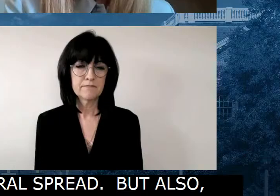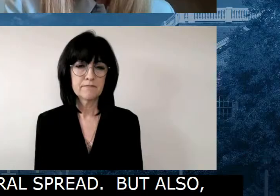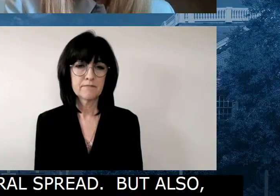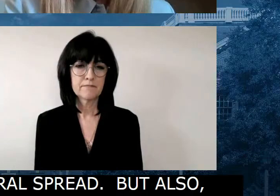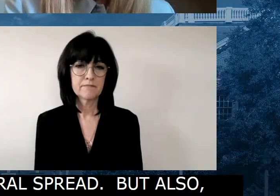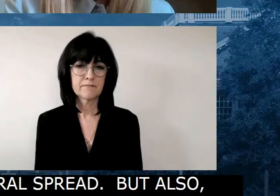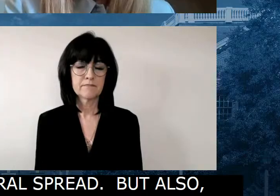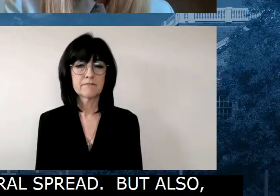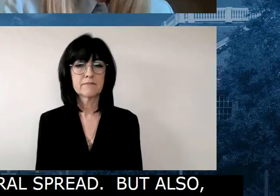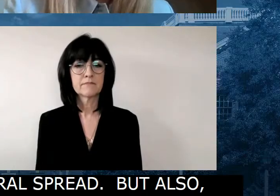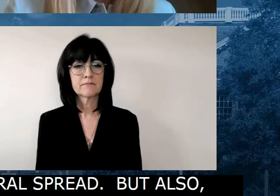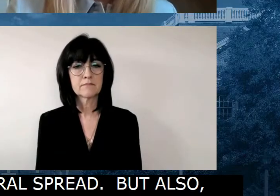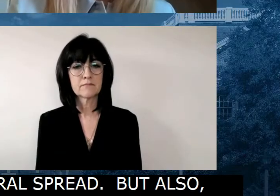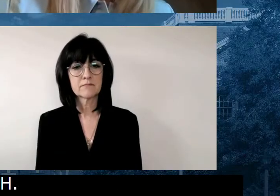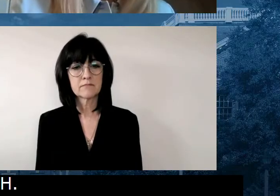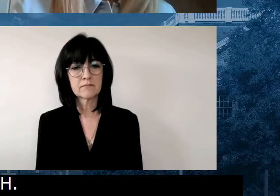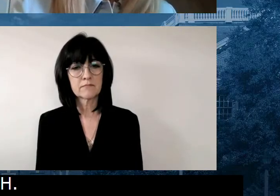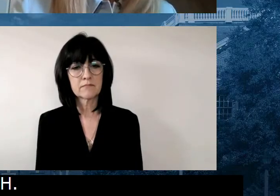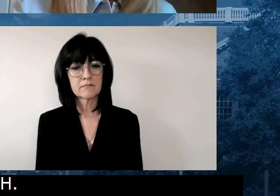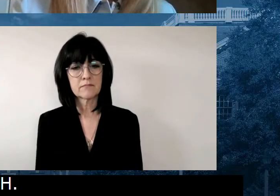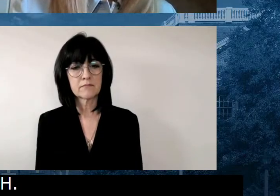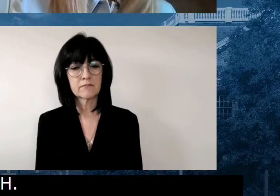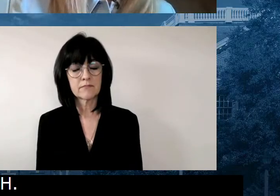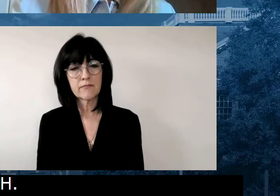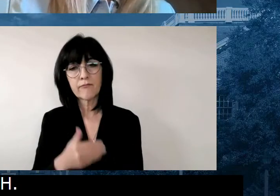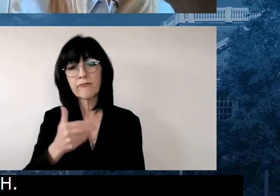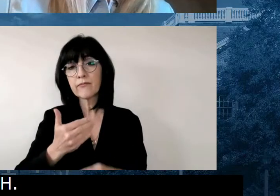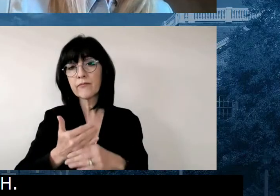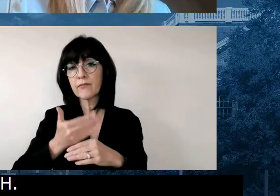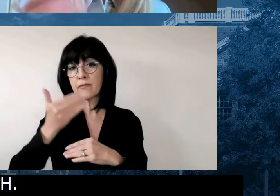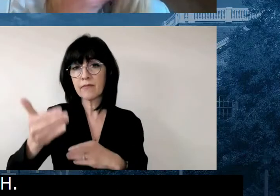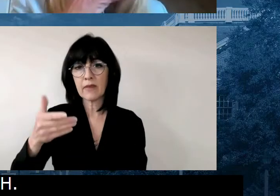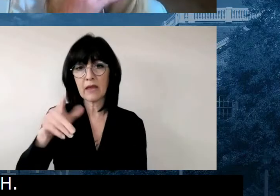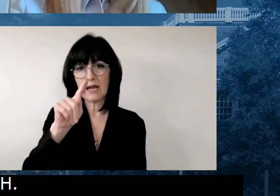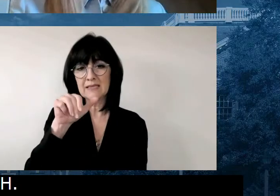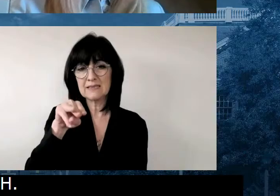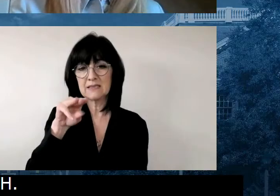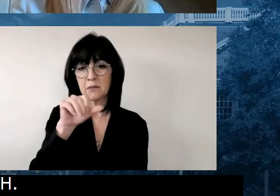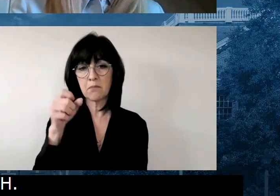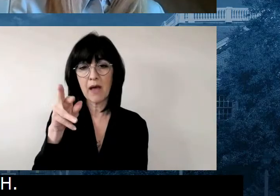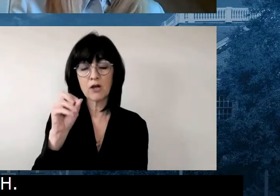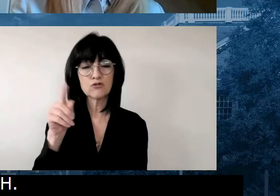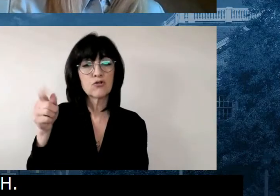All right, next we'll go to Tim Mastro with Delaware State News.